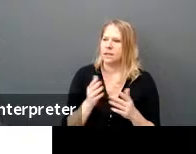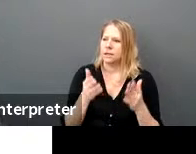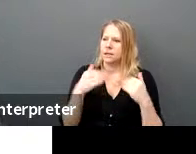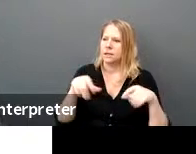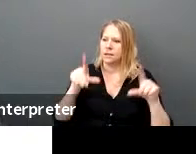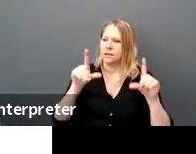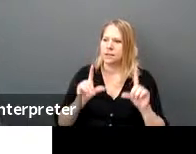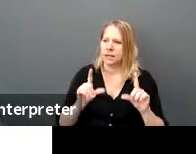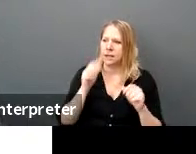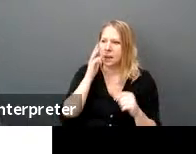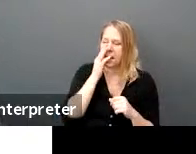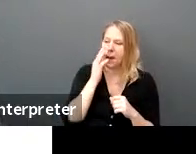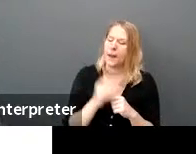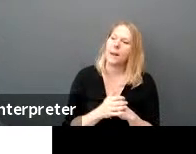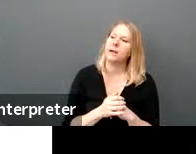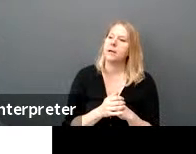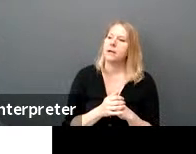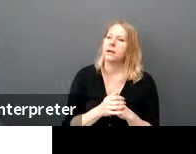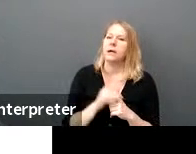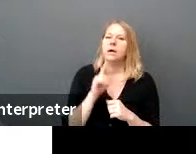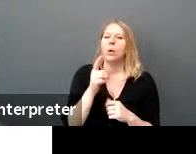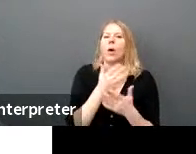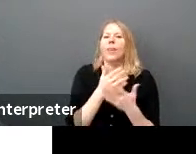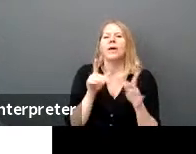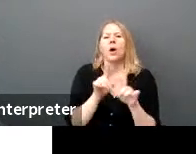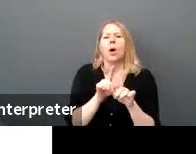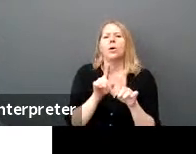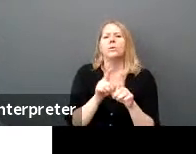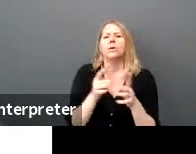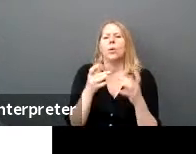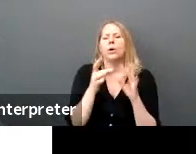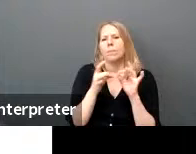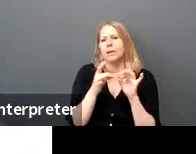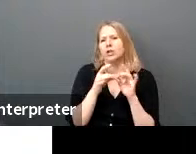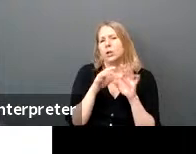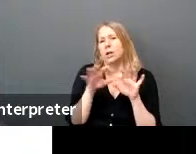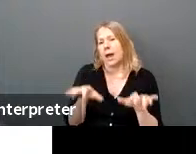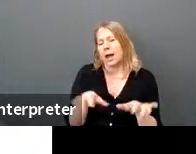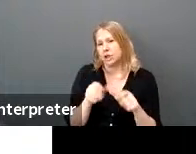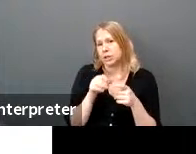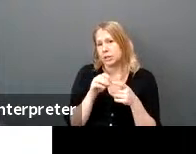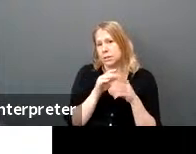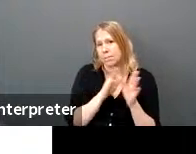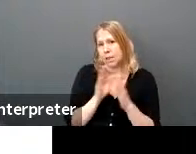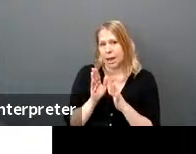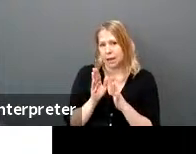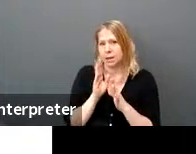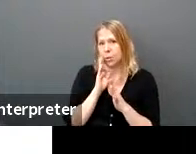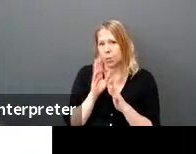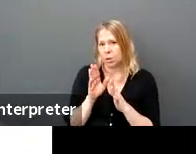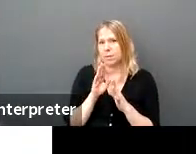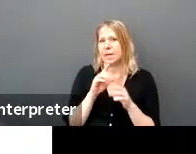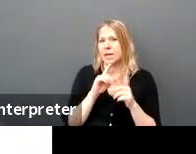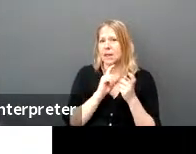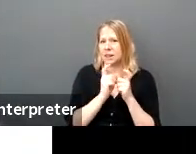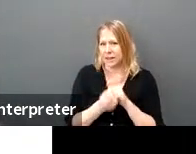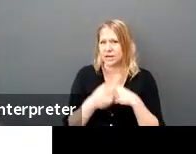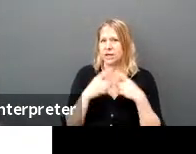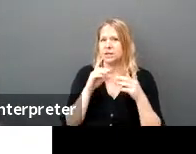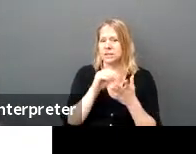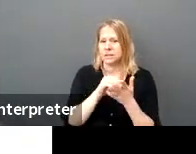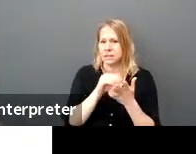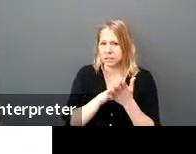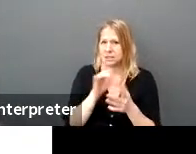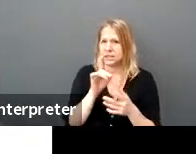Next slide, please. One thing I also want to say about the action plans is this will be a living document. So as